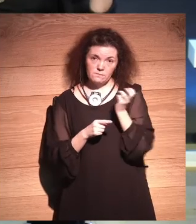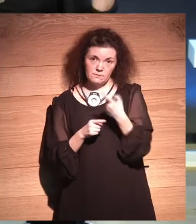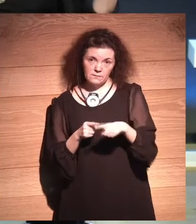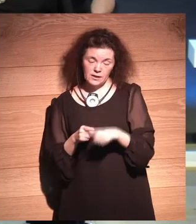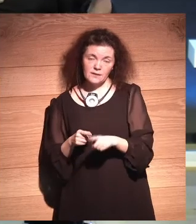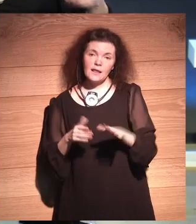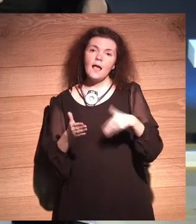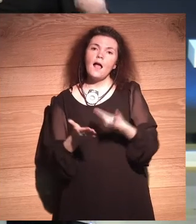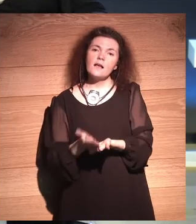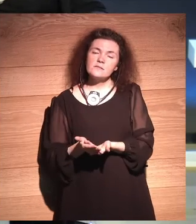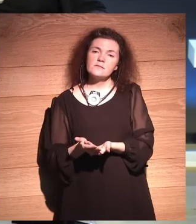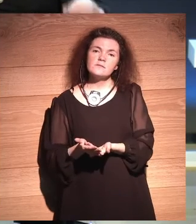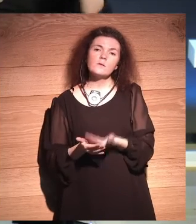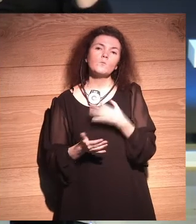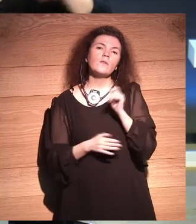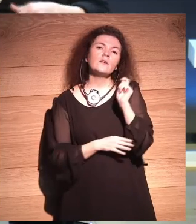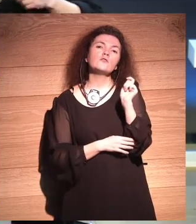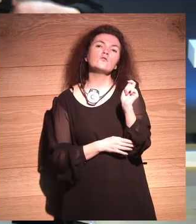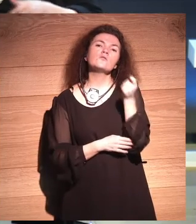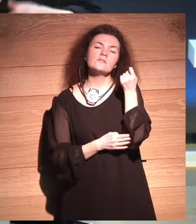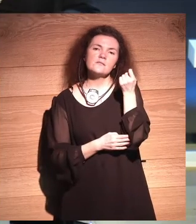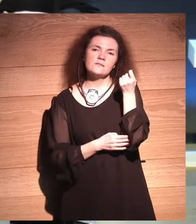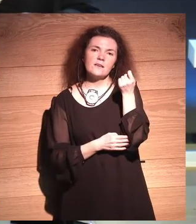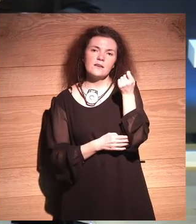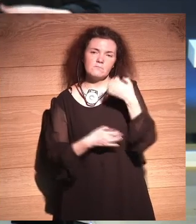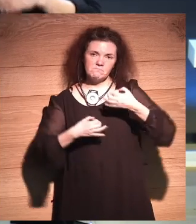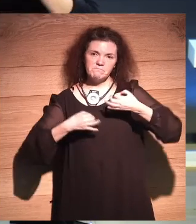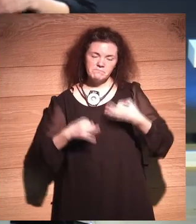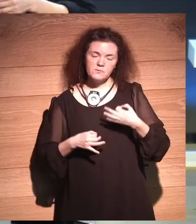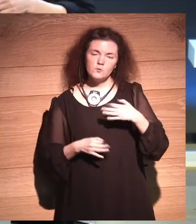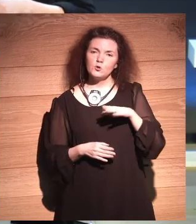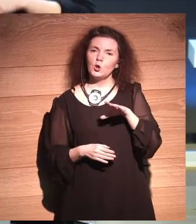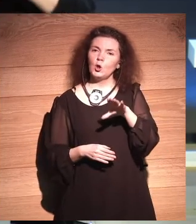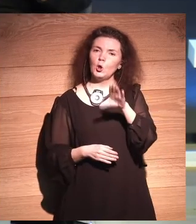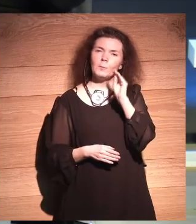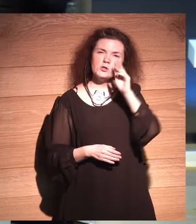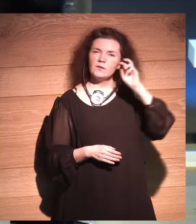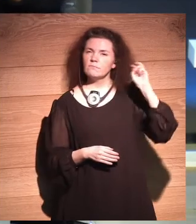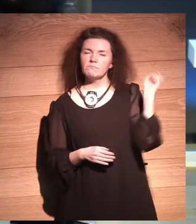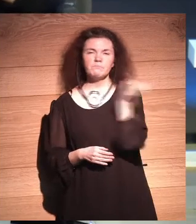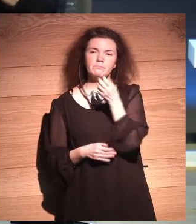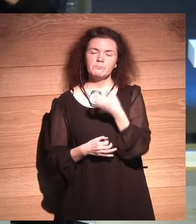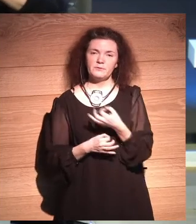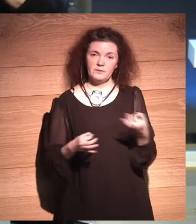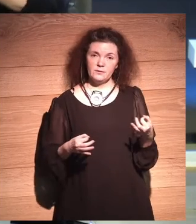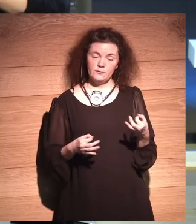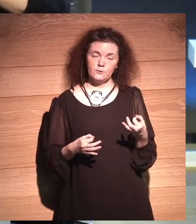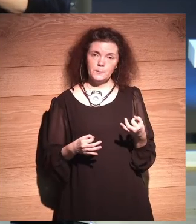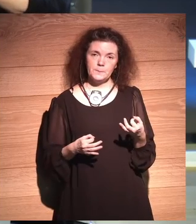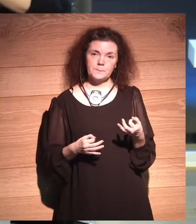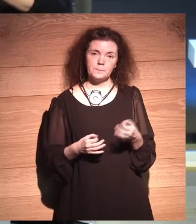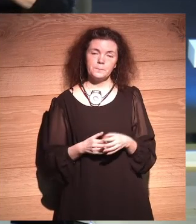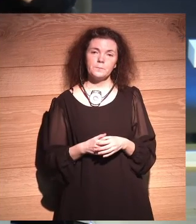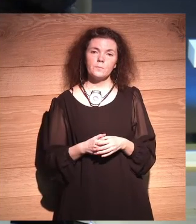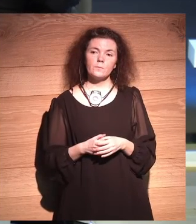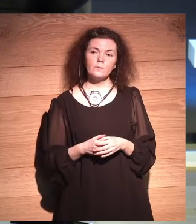achieve some better understanding of what are the ways in which we can actually then solve the really hard